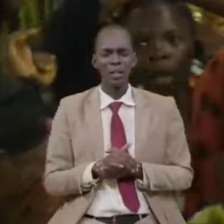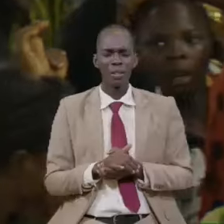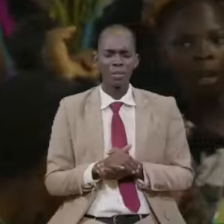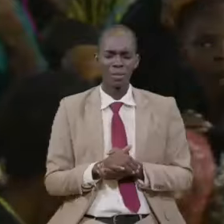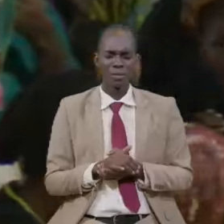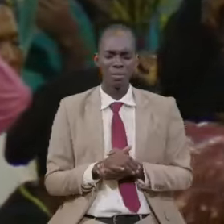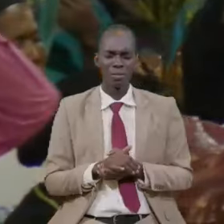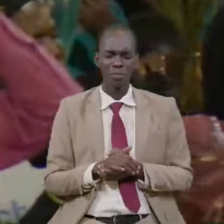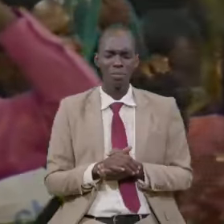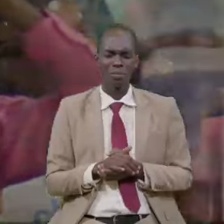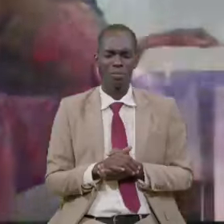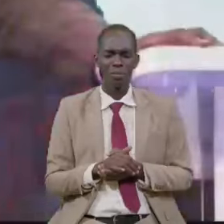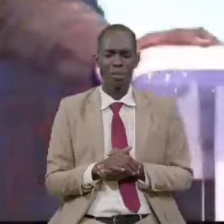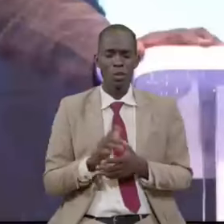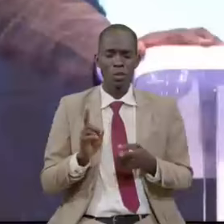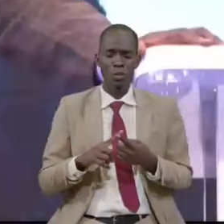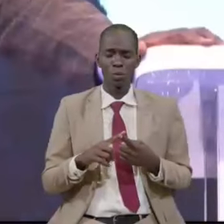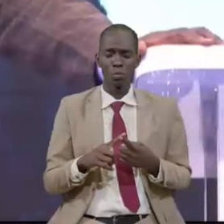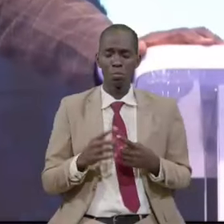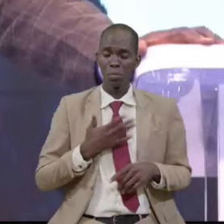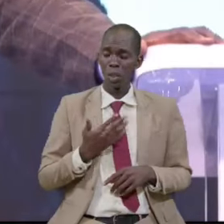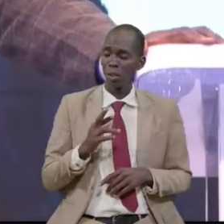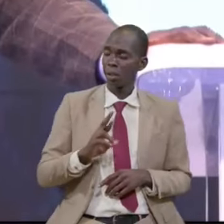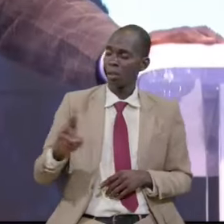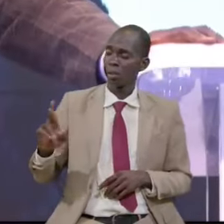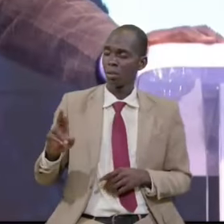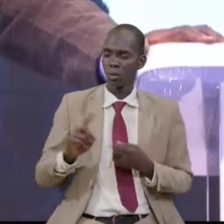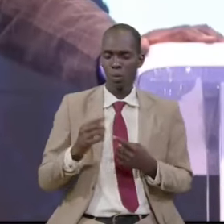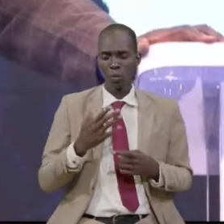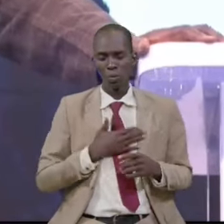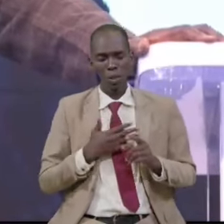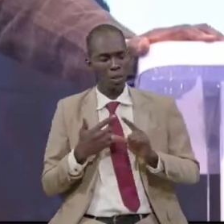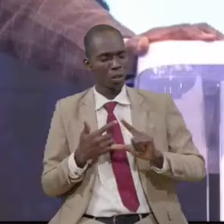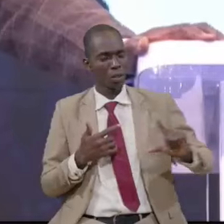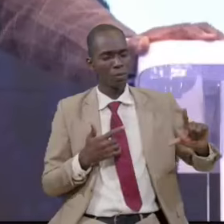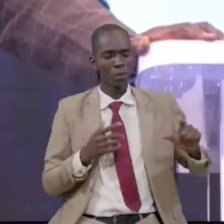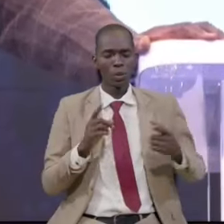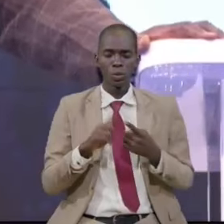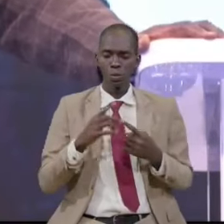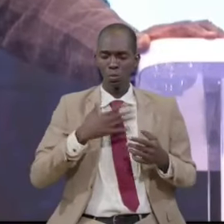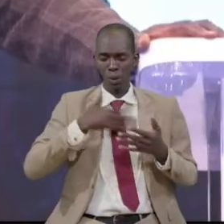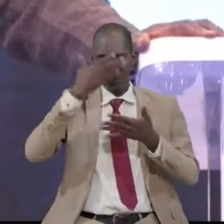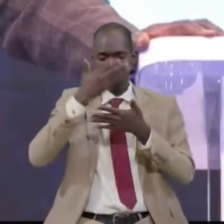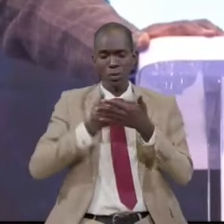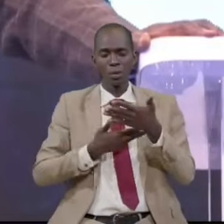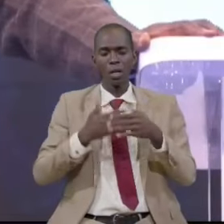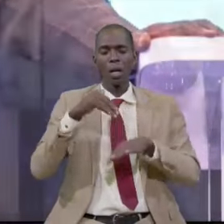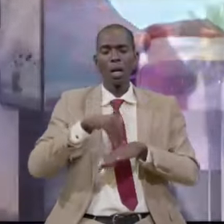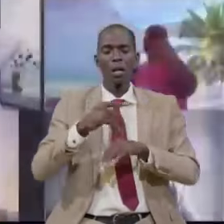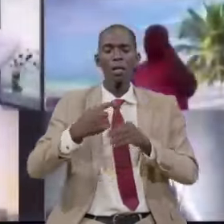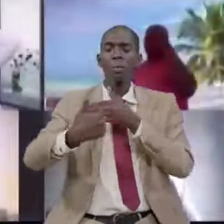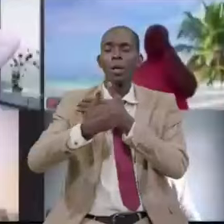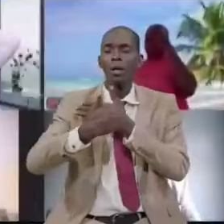To my right, to my left, to my front, at the back,